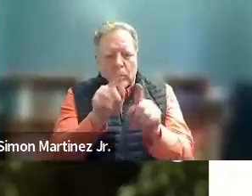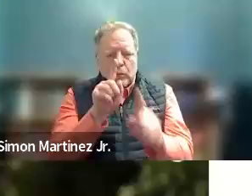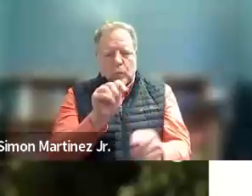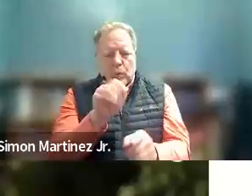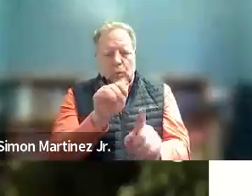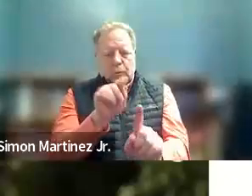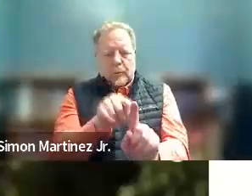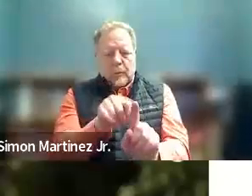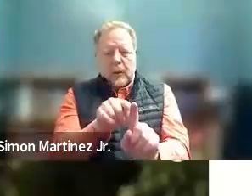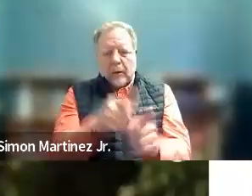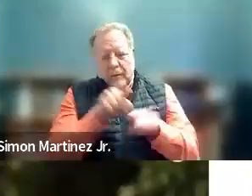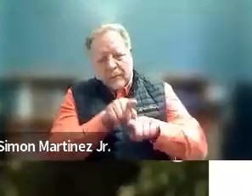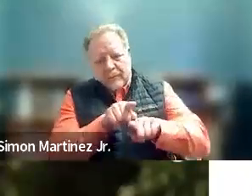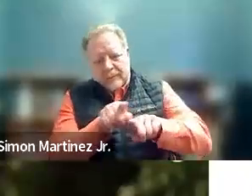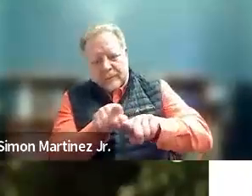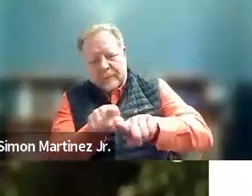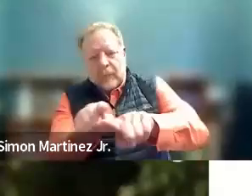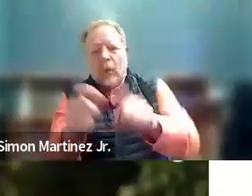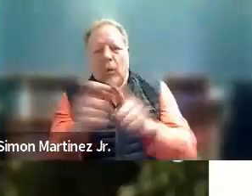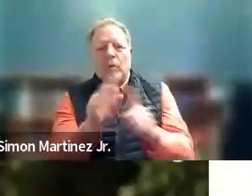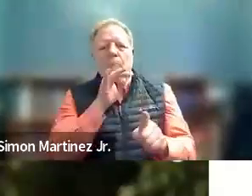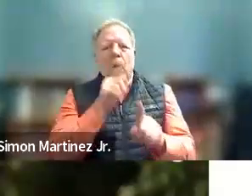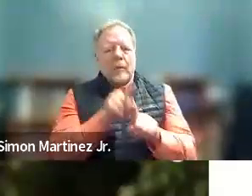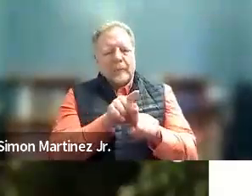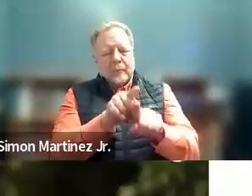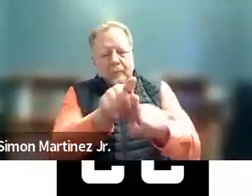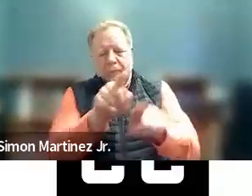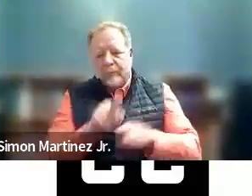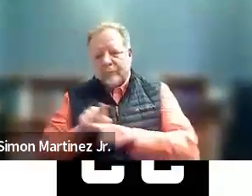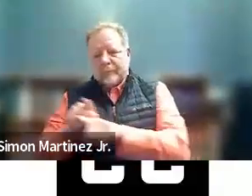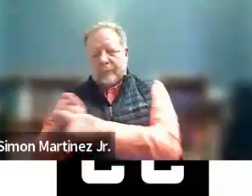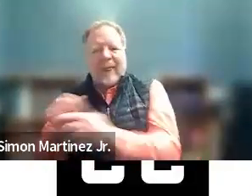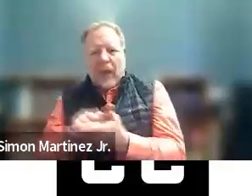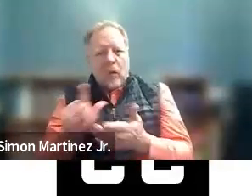to the words that are spoken.